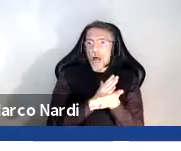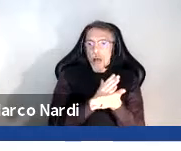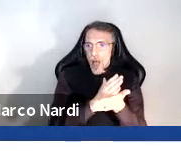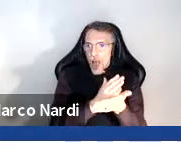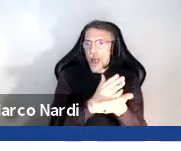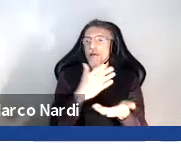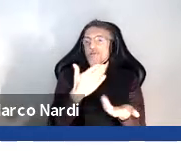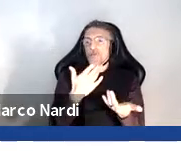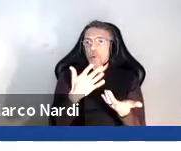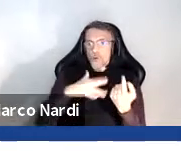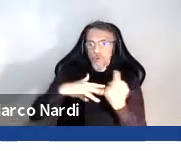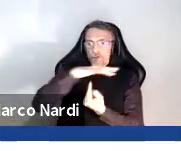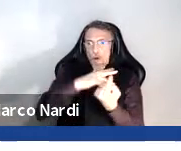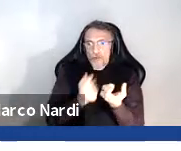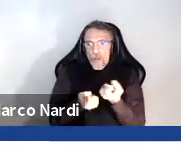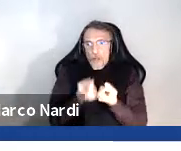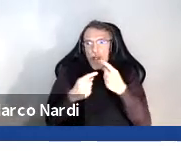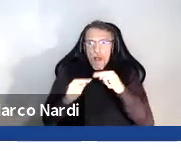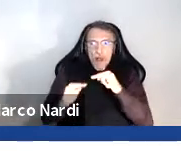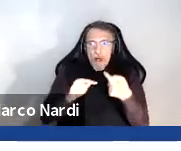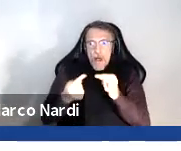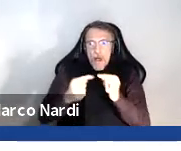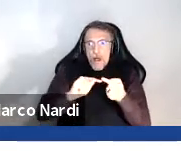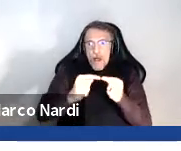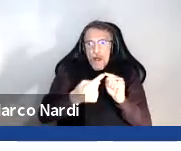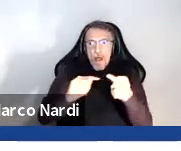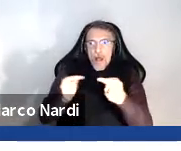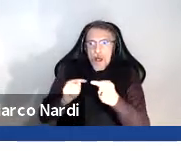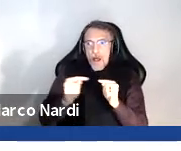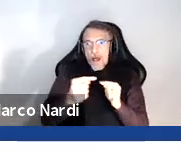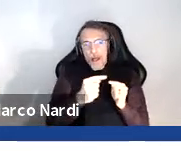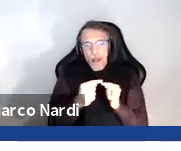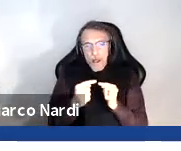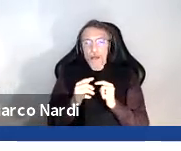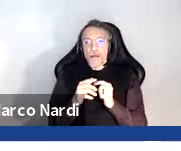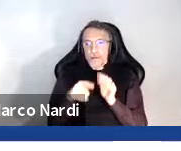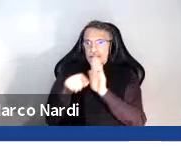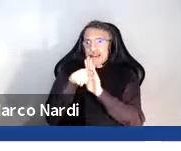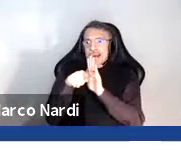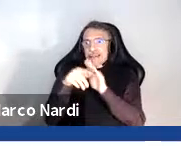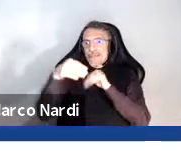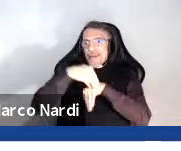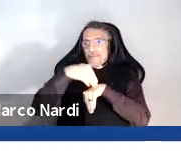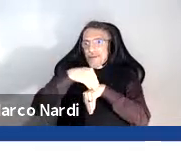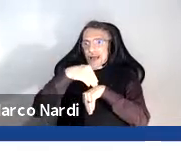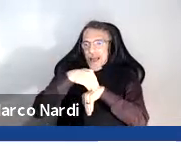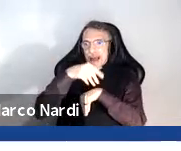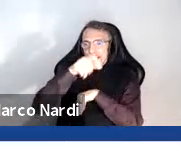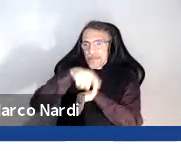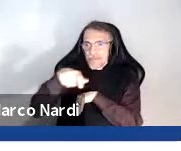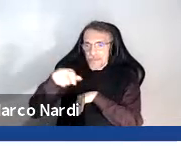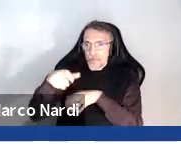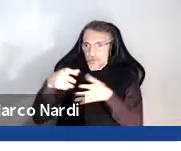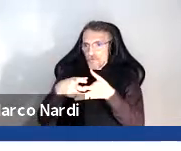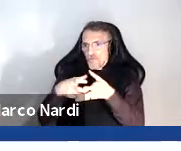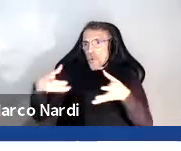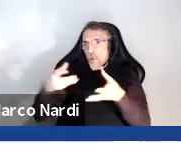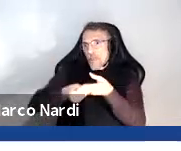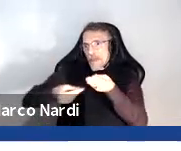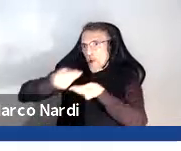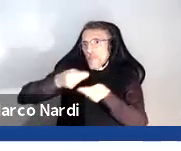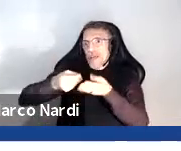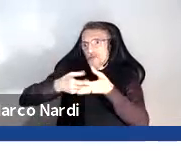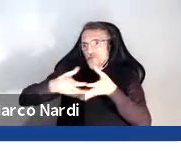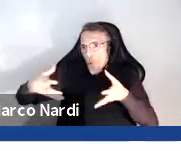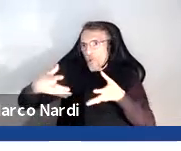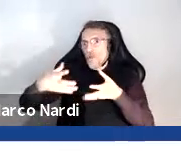course, increased social unrest has a negative impact on growth. Okay, so a